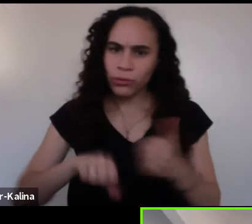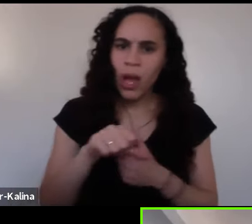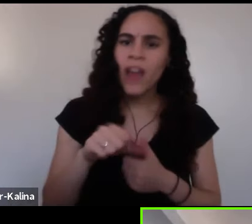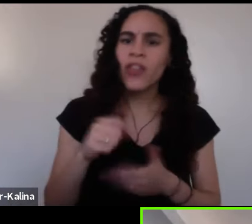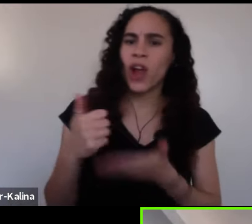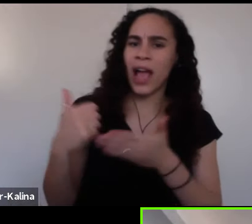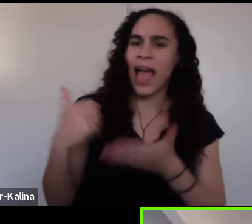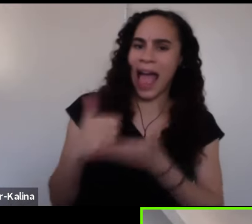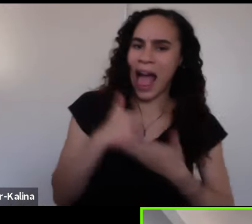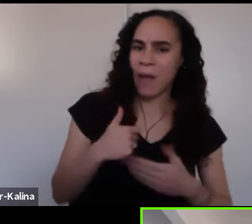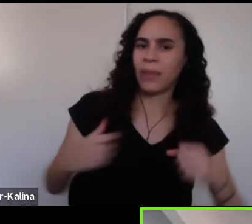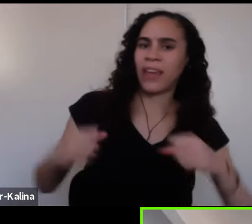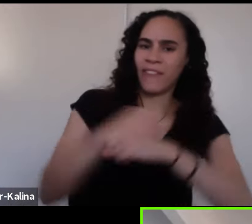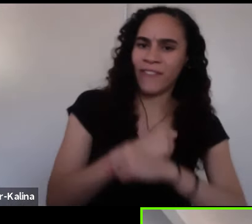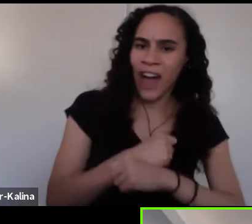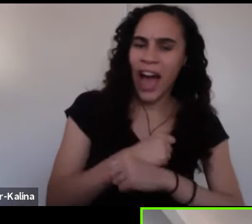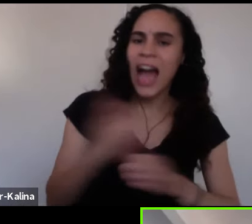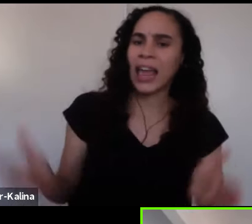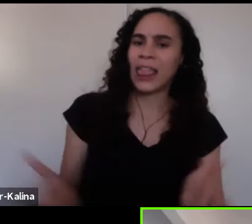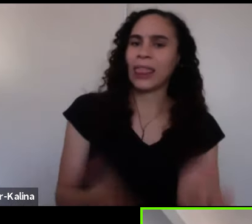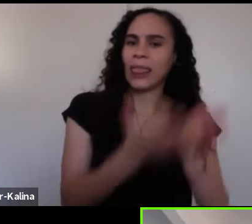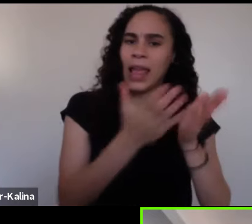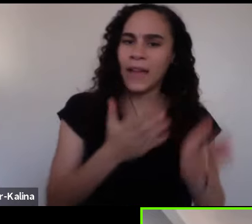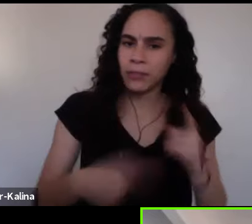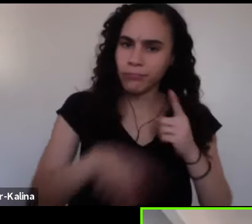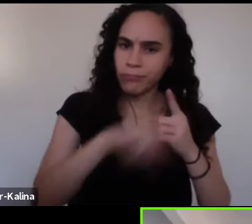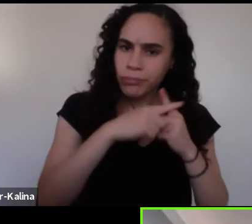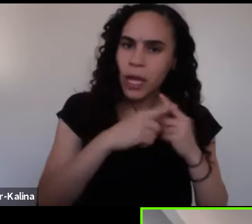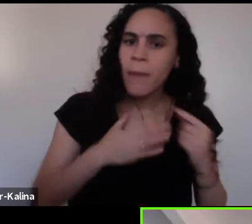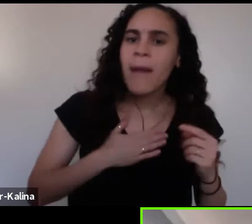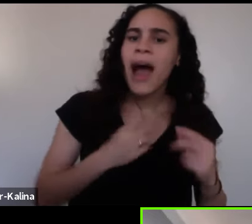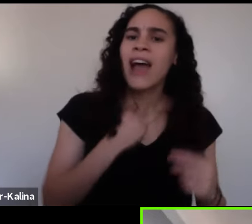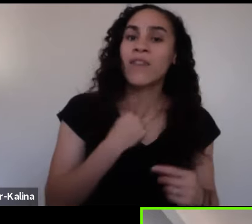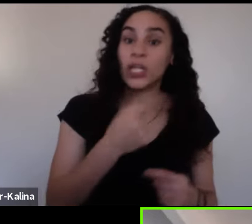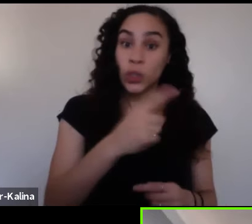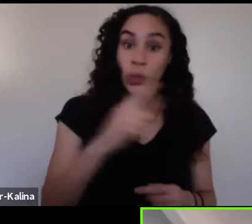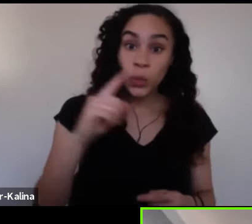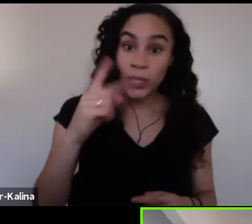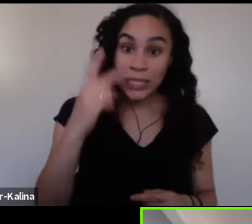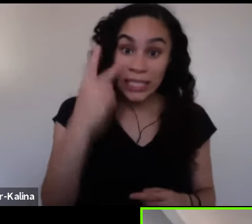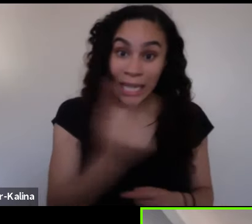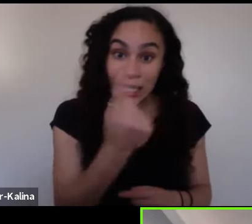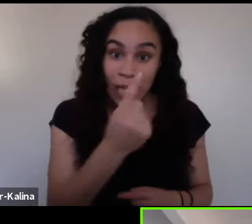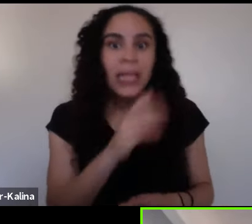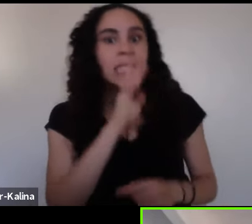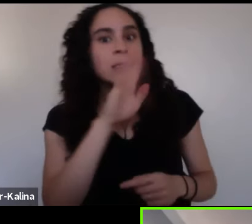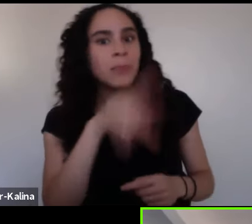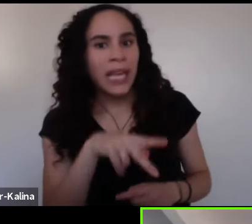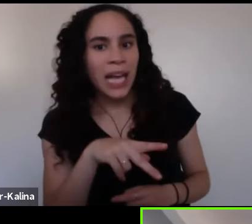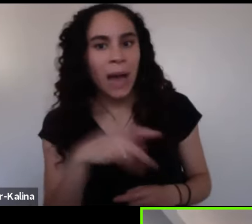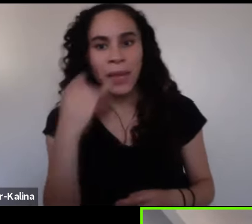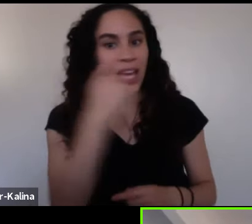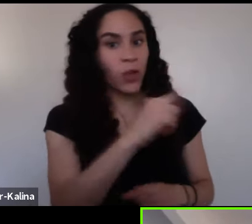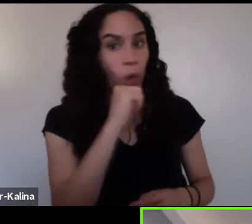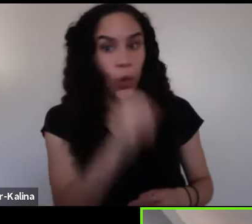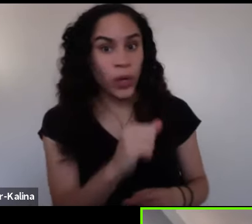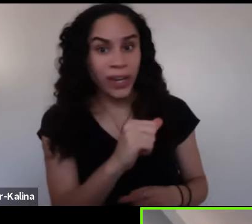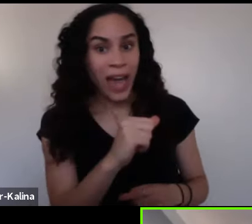is wrong within your organization, speak up. Don't just sit there and let it go. Because if you're not an ally, you're